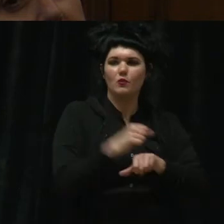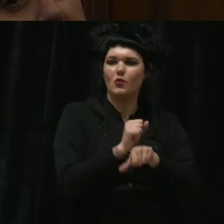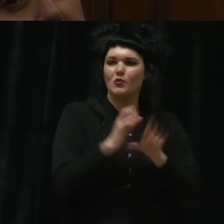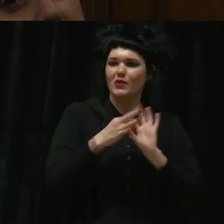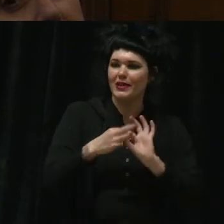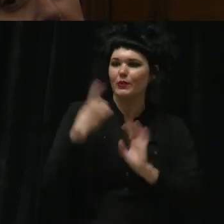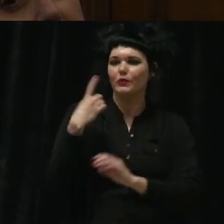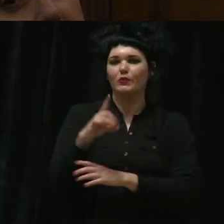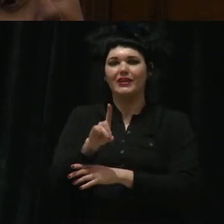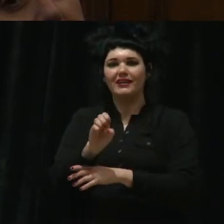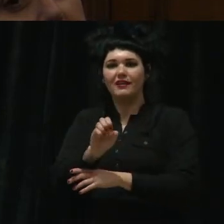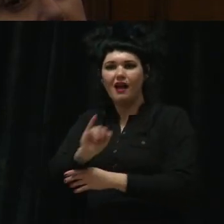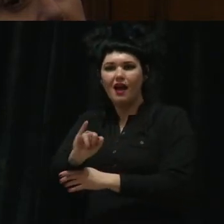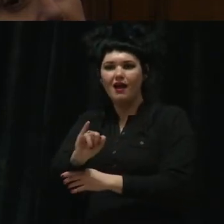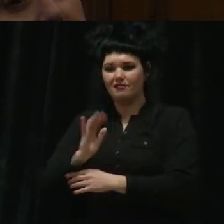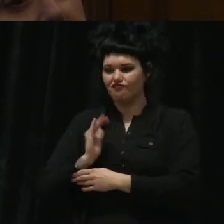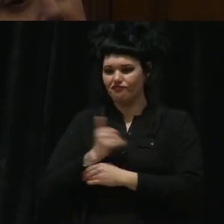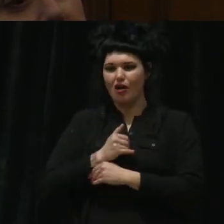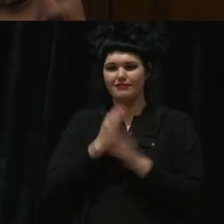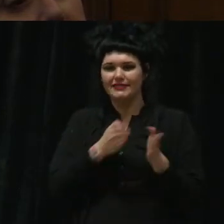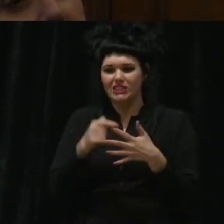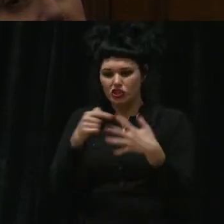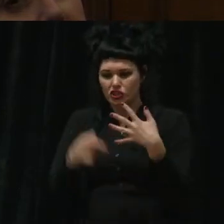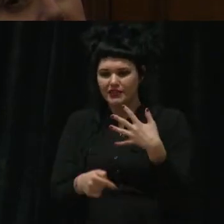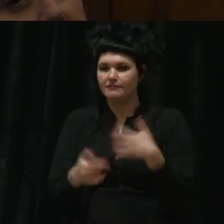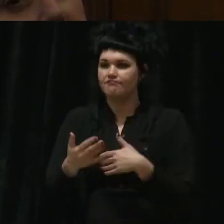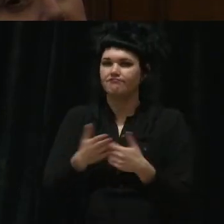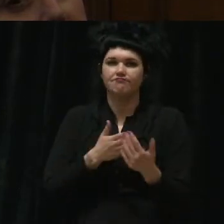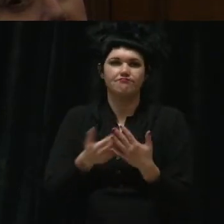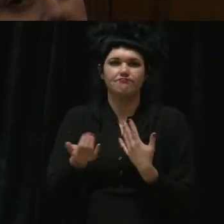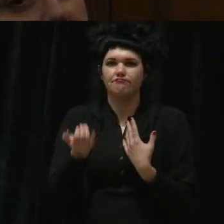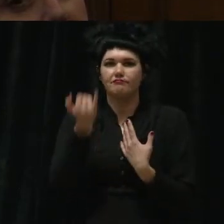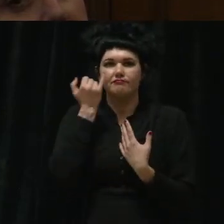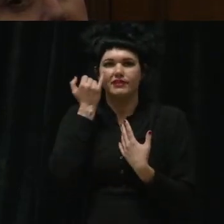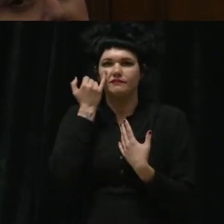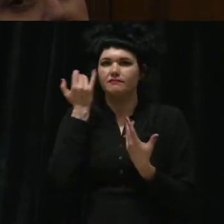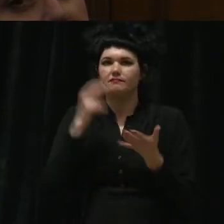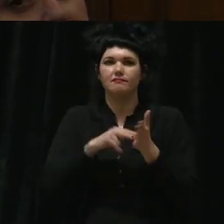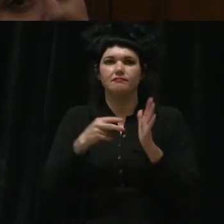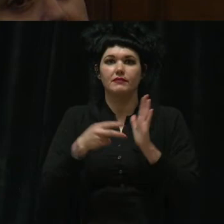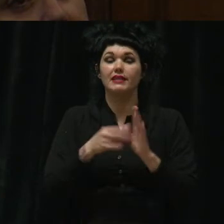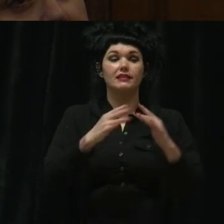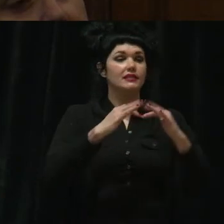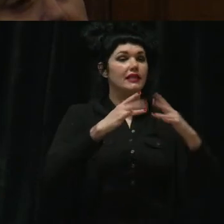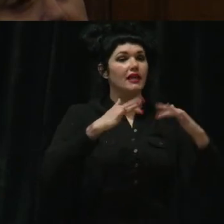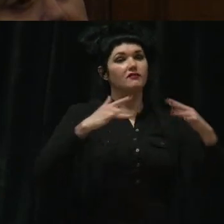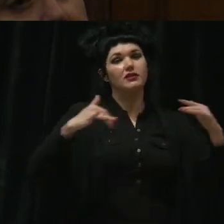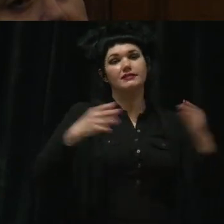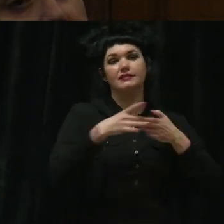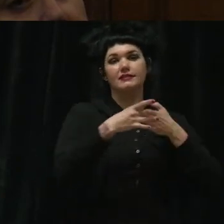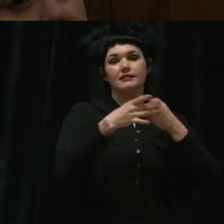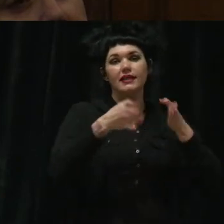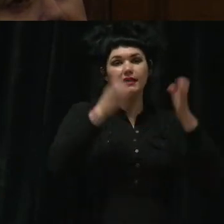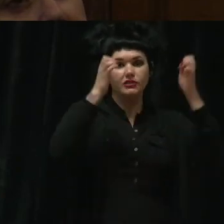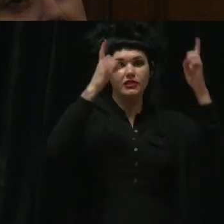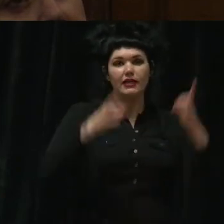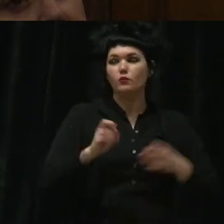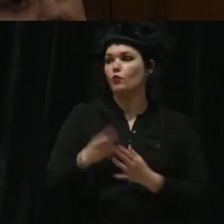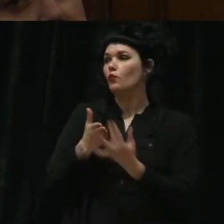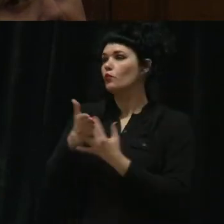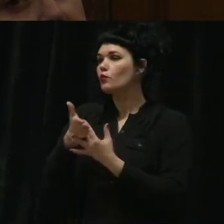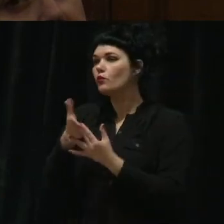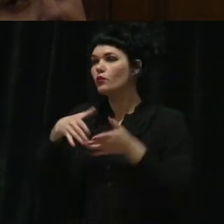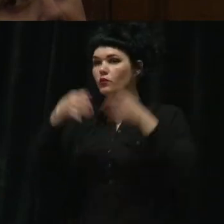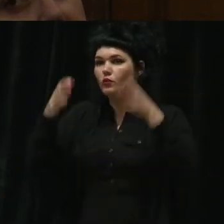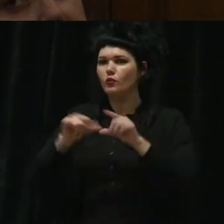DEI initiatives, whether that be through, you know, being a diversity peer educator or through student groups, because there's